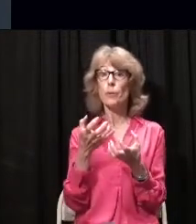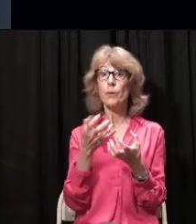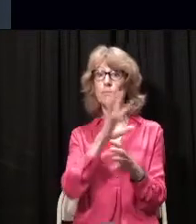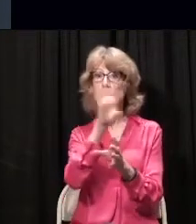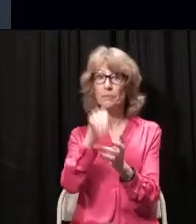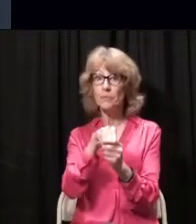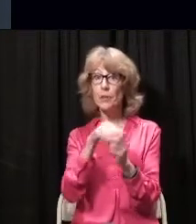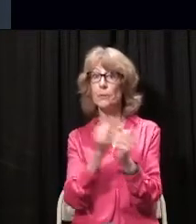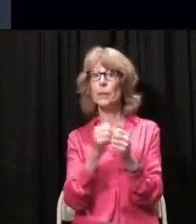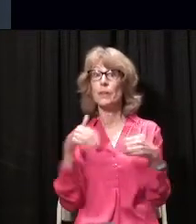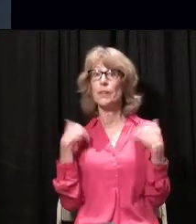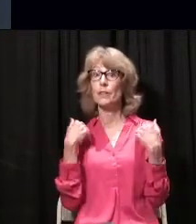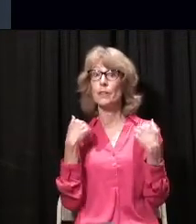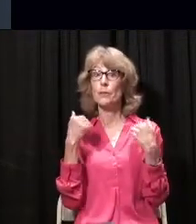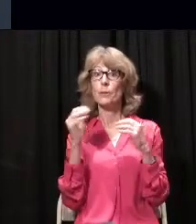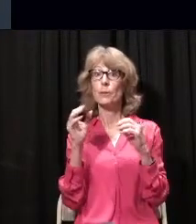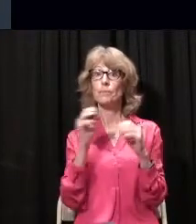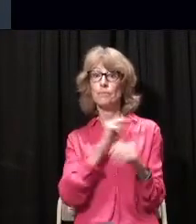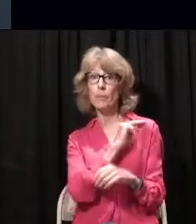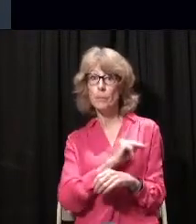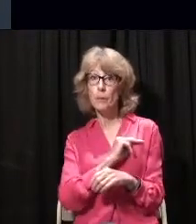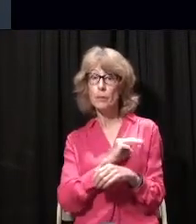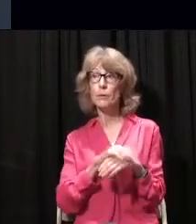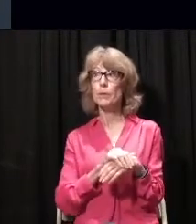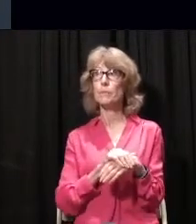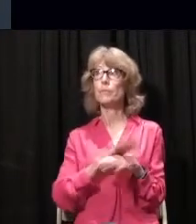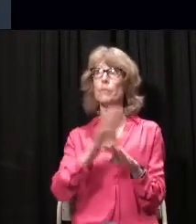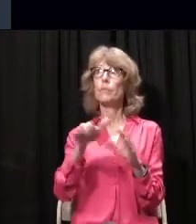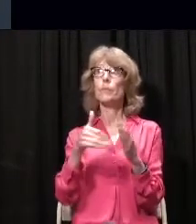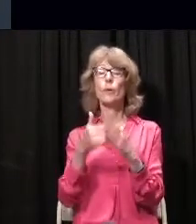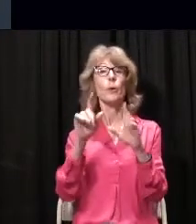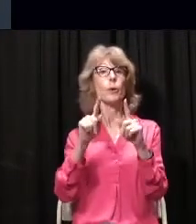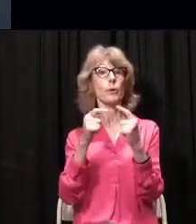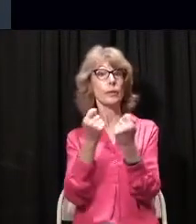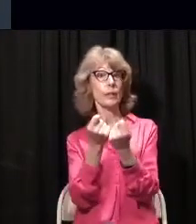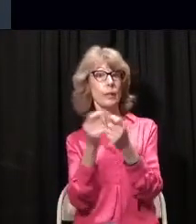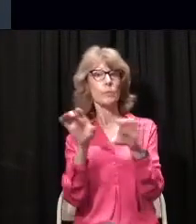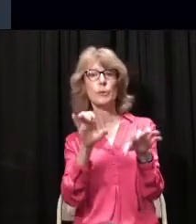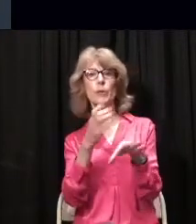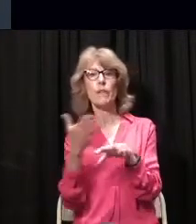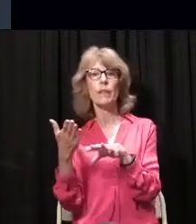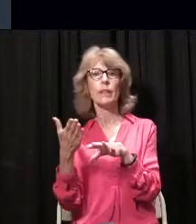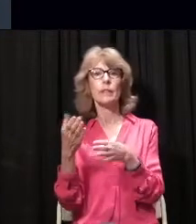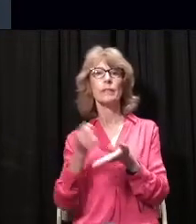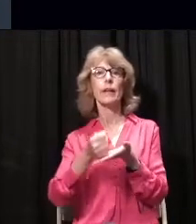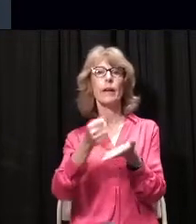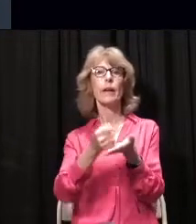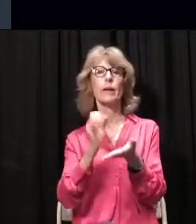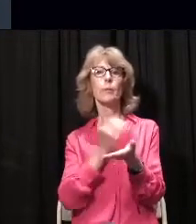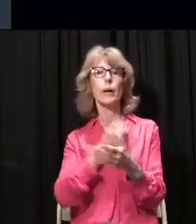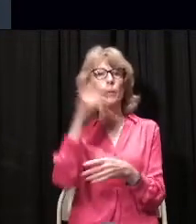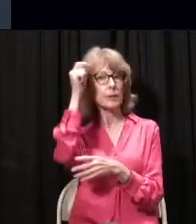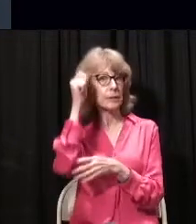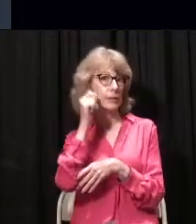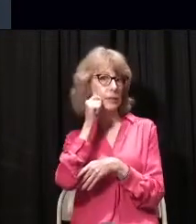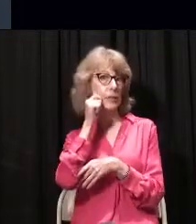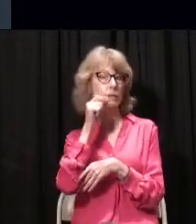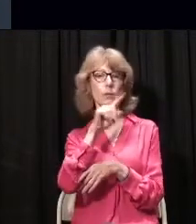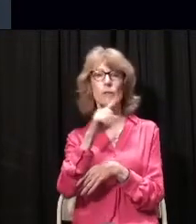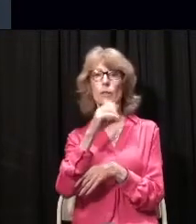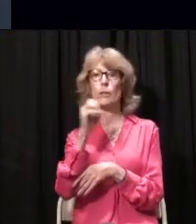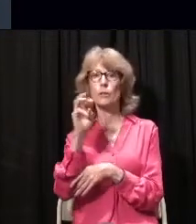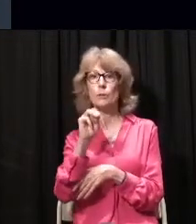just been going at it, trying to bless our teenagers. So you'll see this next slide. They've been doing all sorts of Zoom meetings and going